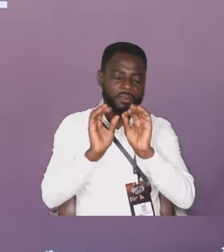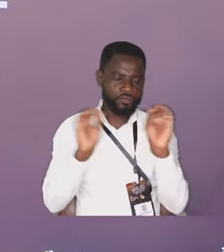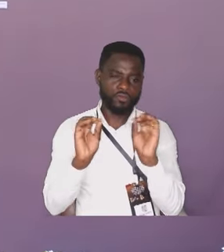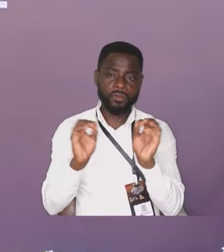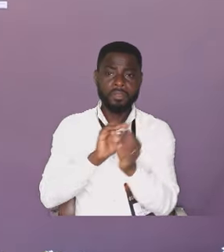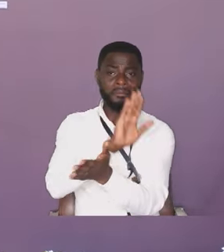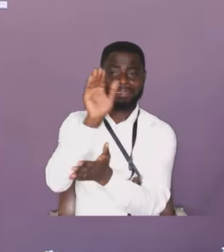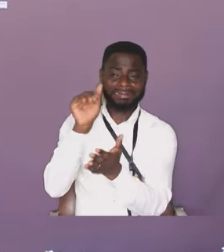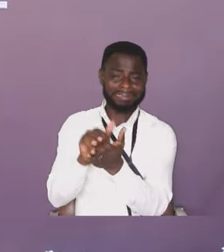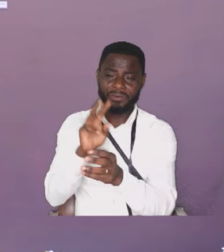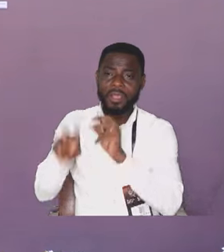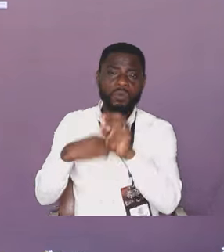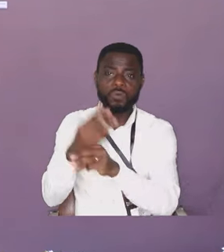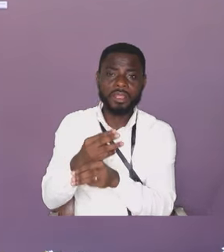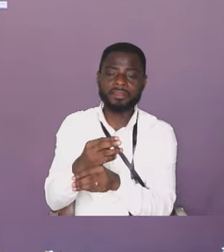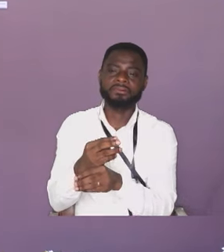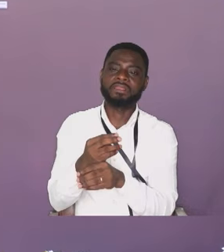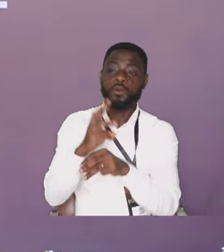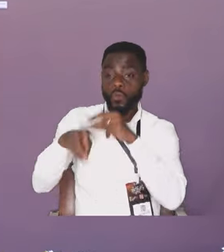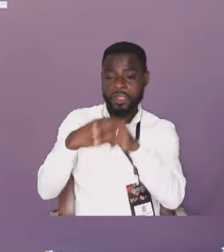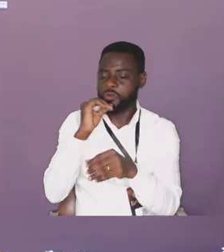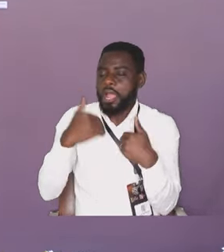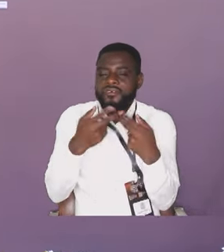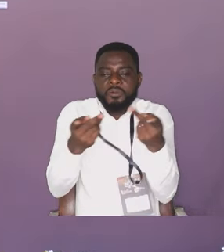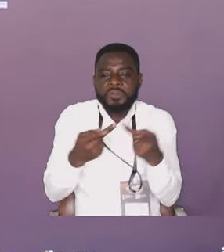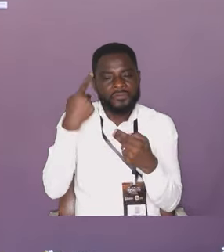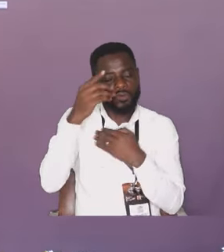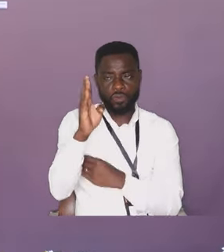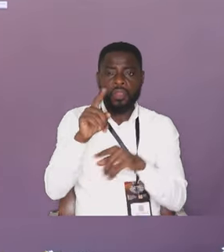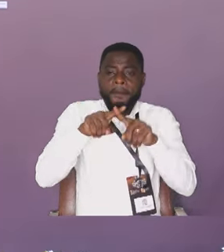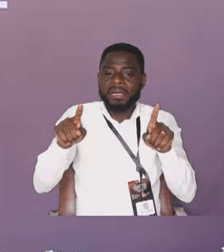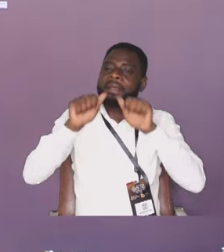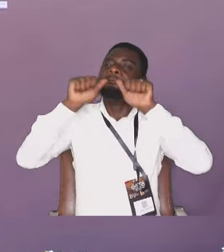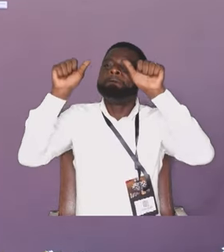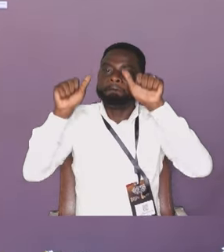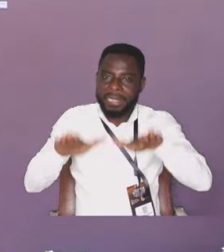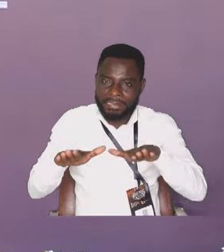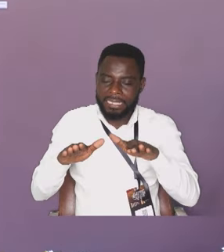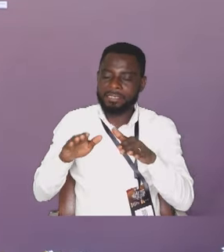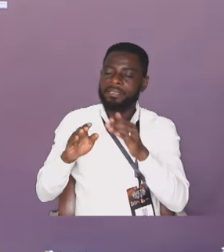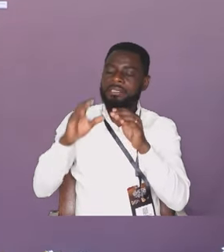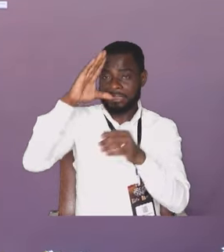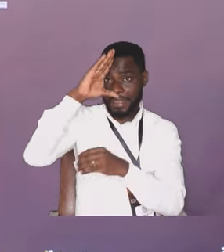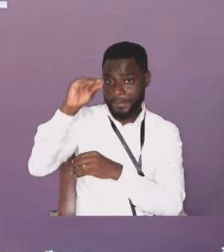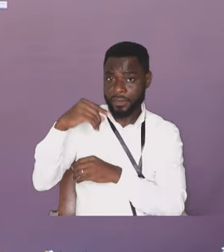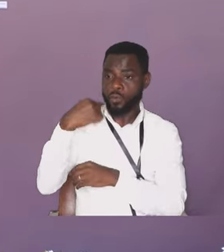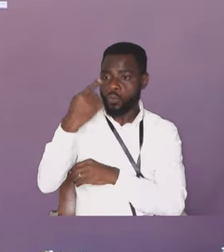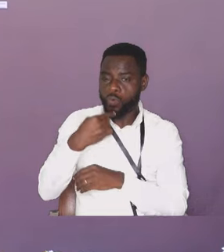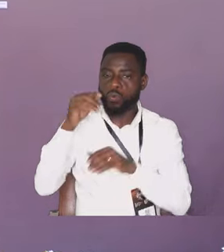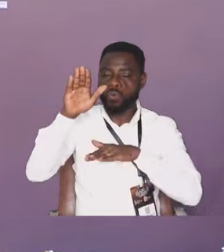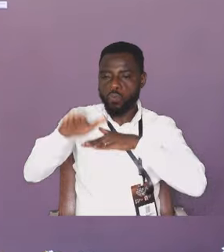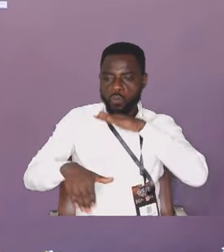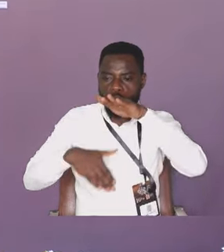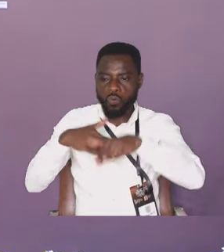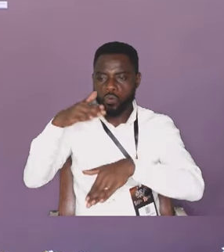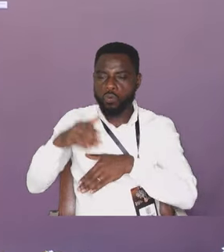not have a room for God. But blessed is the man who walks not in the counsel of the wicked, nor stands in the